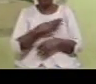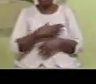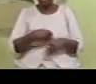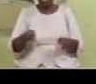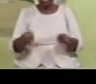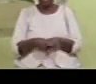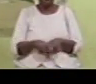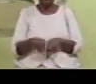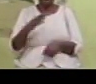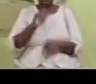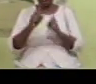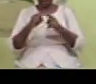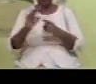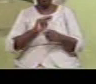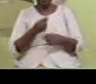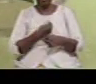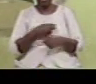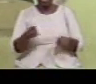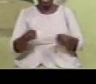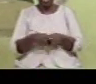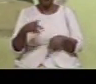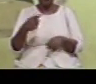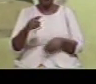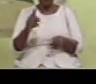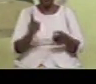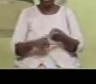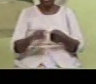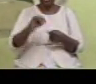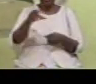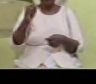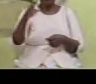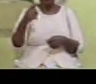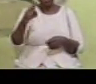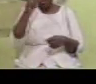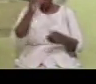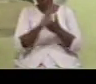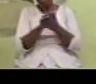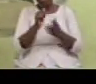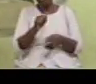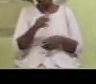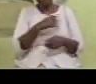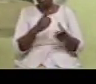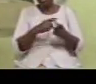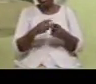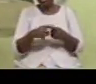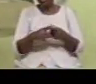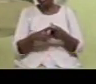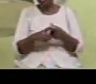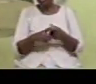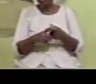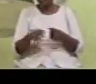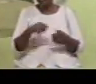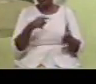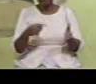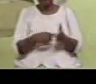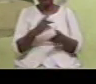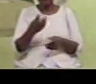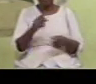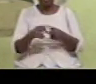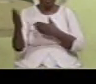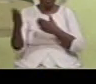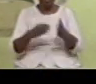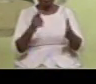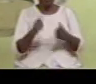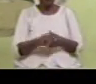Apostle John the Beloved. The individual under consideration was to be brought unto Aaron the priest, and if